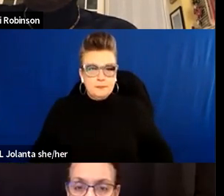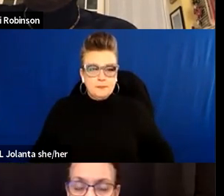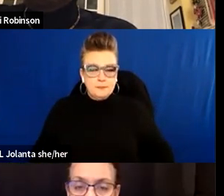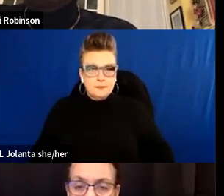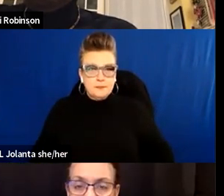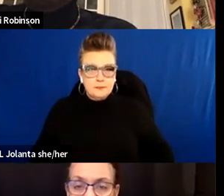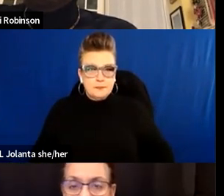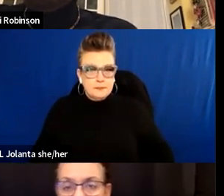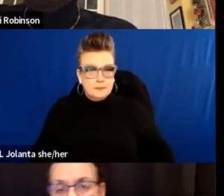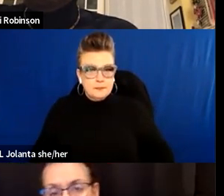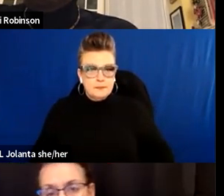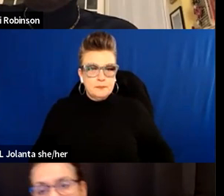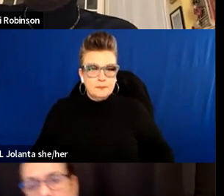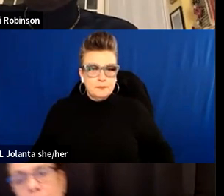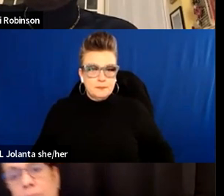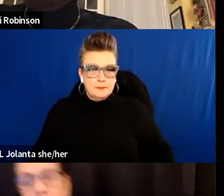um